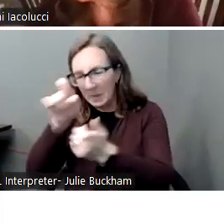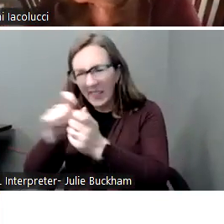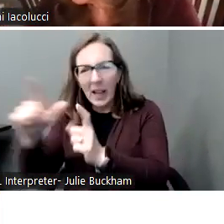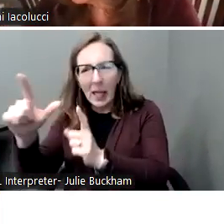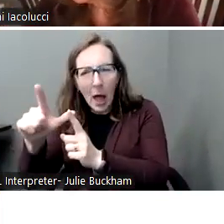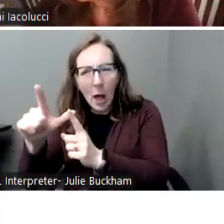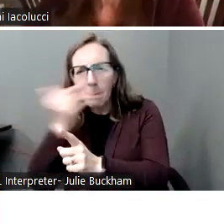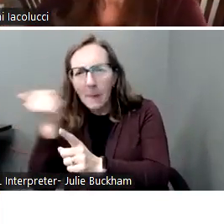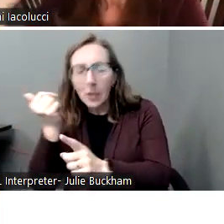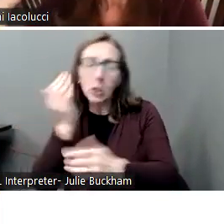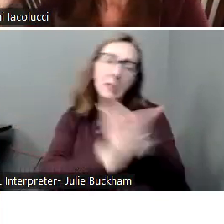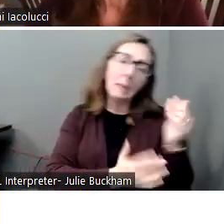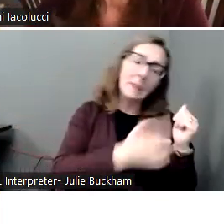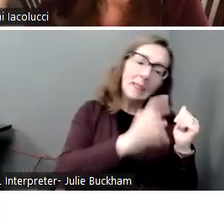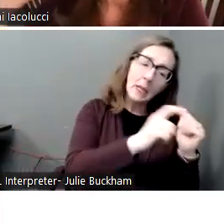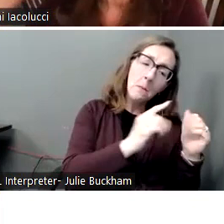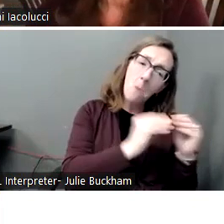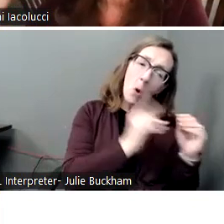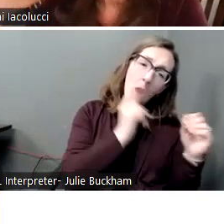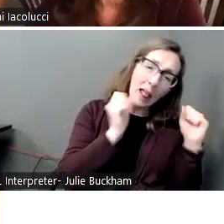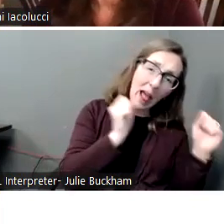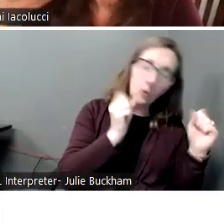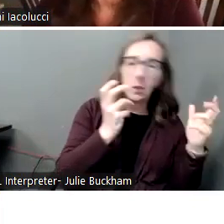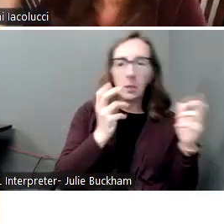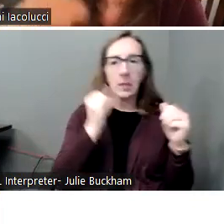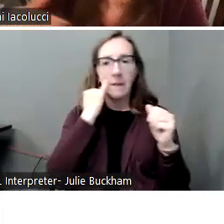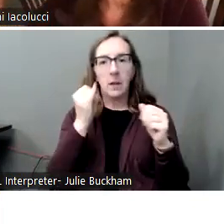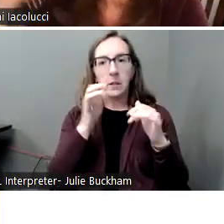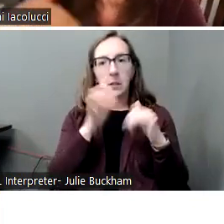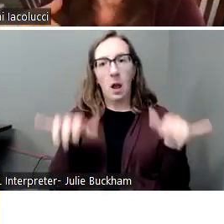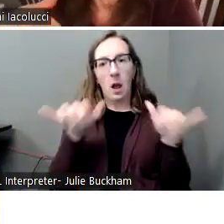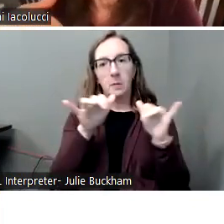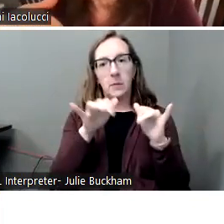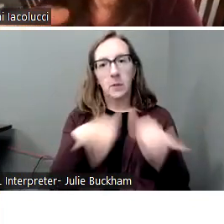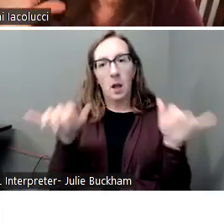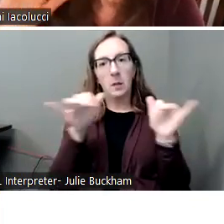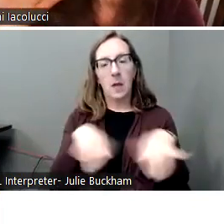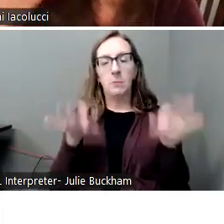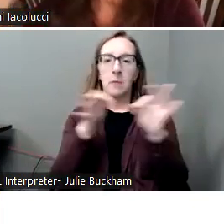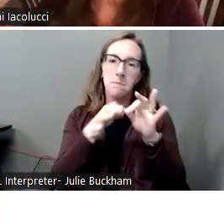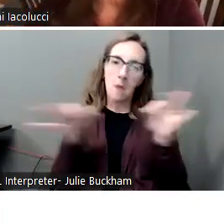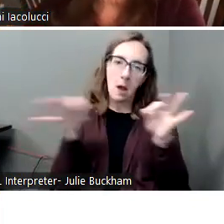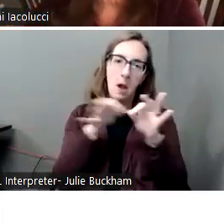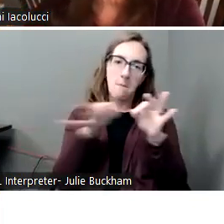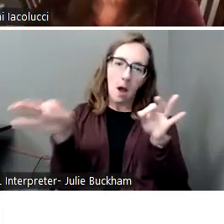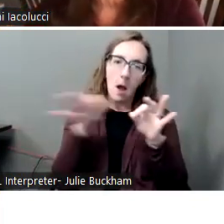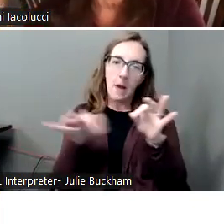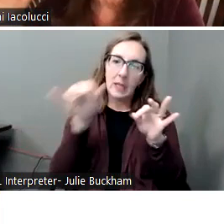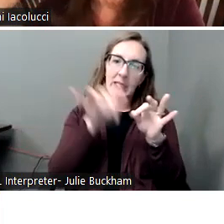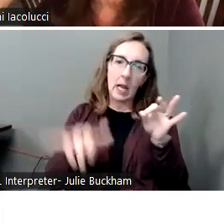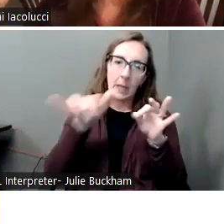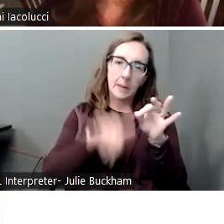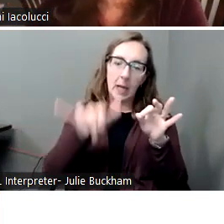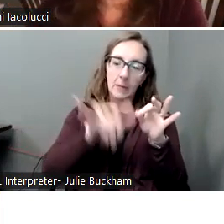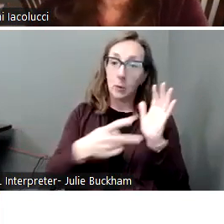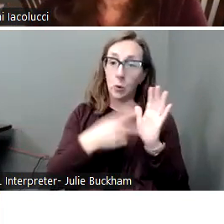louder, some don't. If you keep saying the same thing over and over again, if it doesn't work after 2 times,